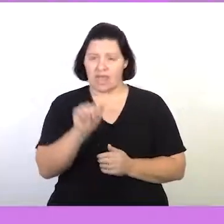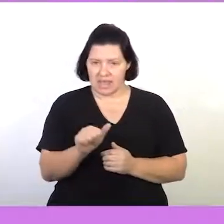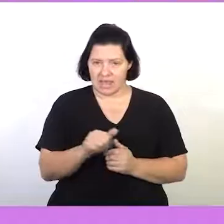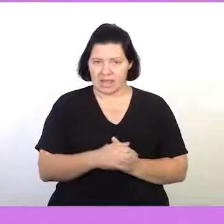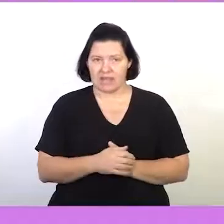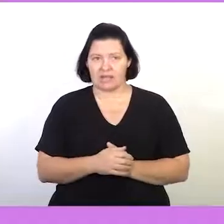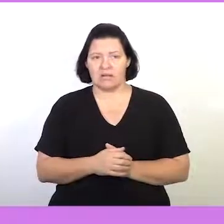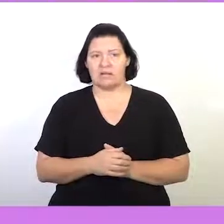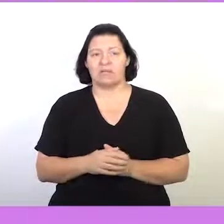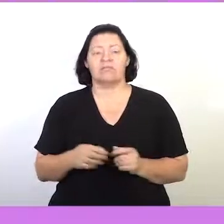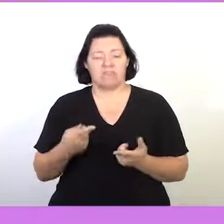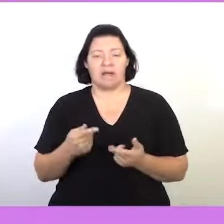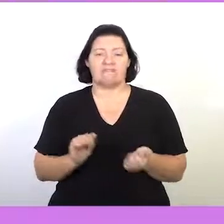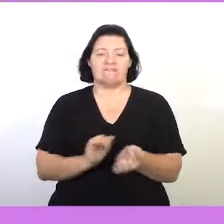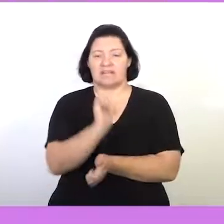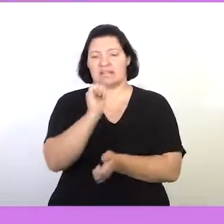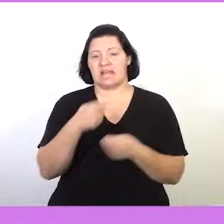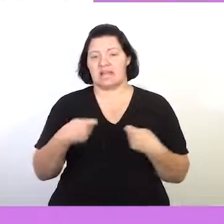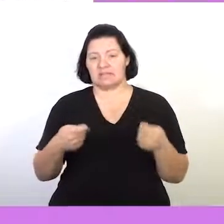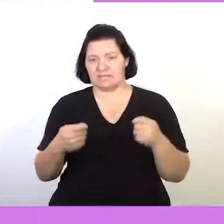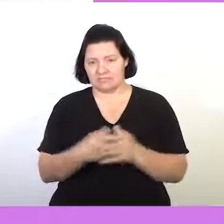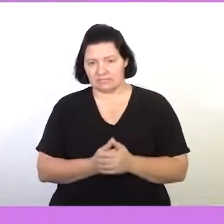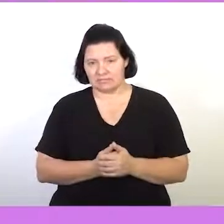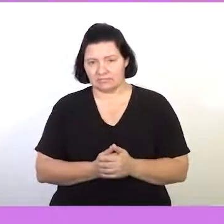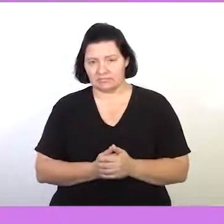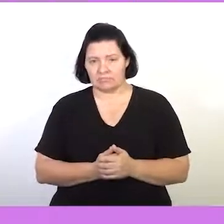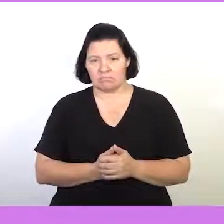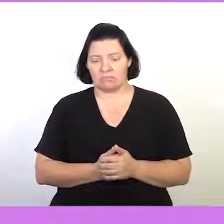A is all my fixed